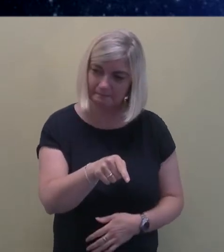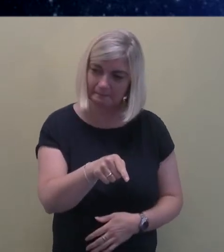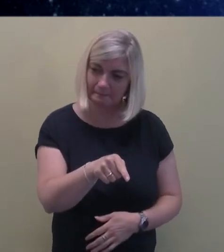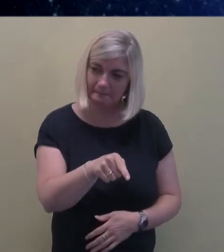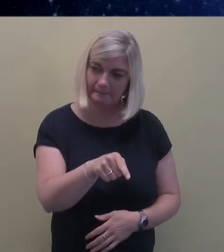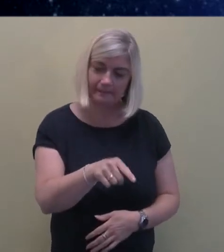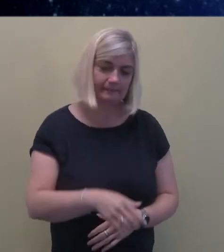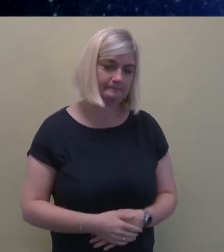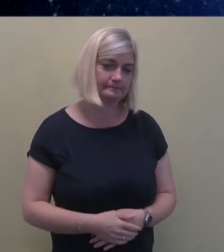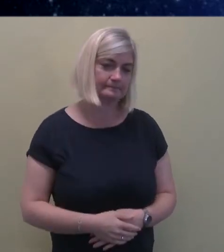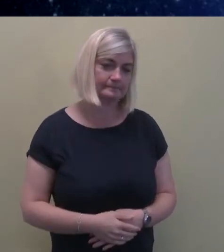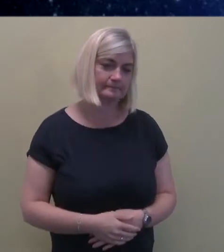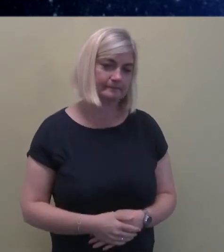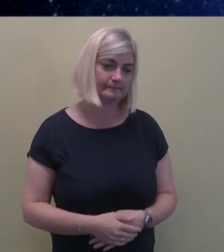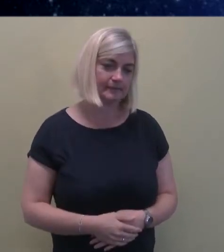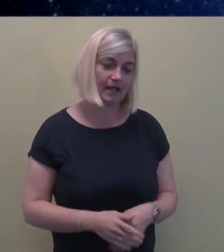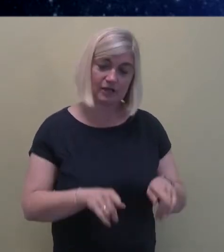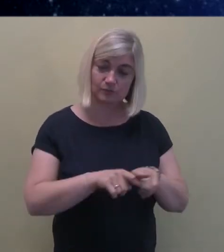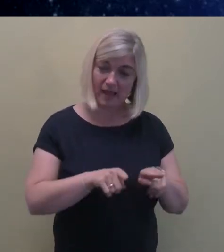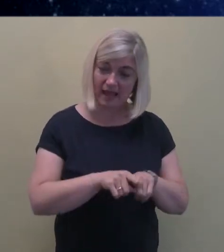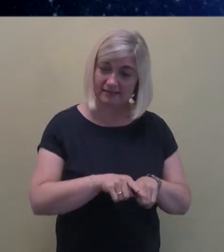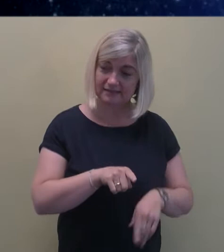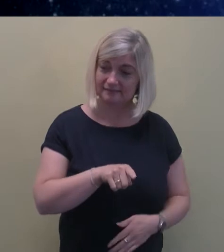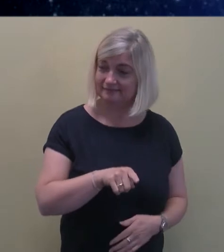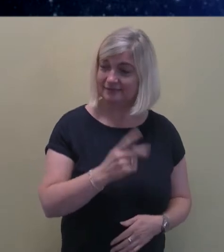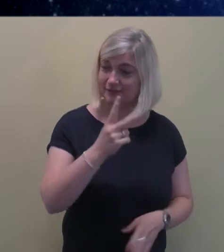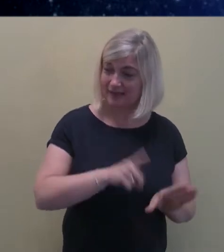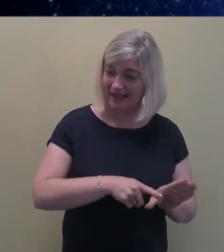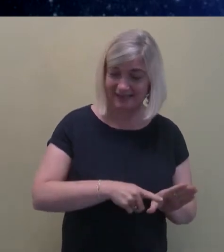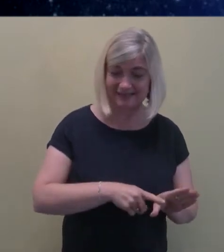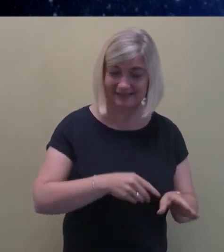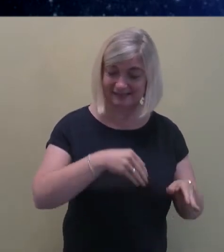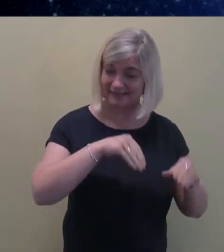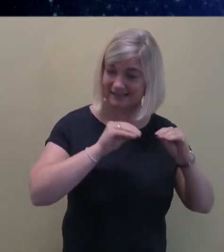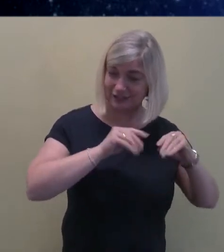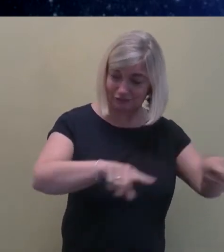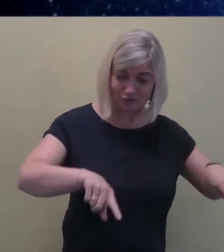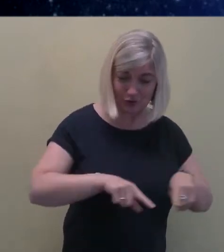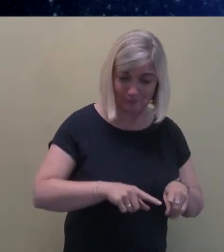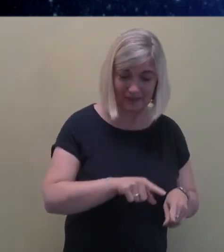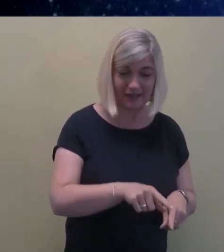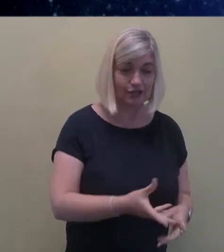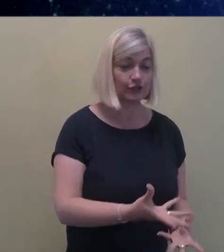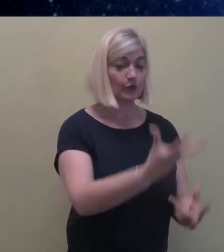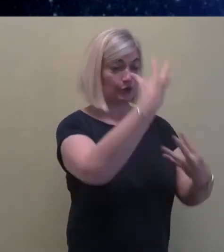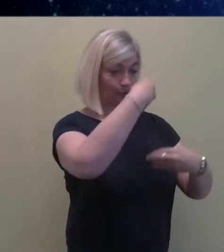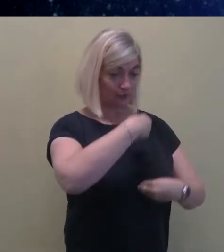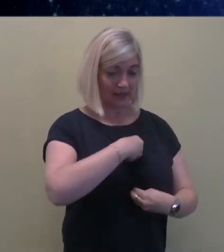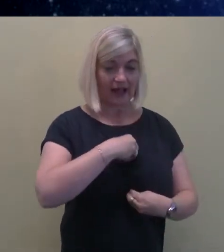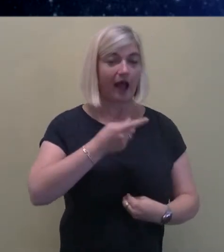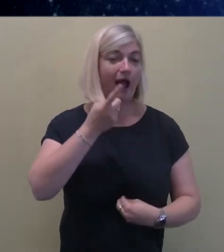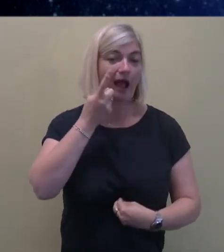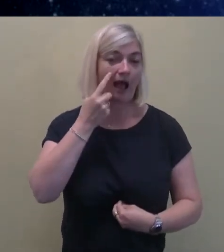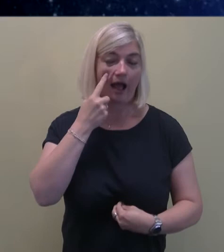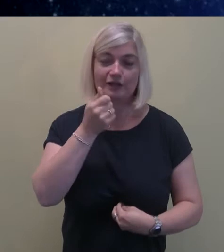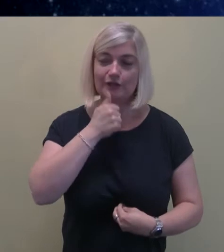supported through NetAcad, which is Open University venture, and also Cisco itself.